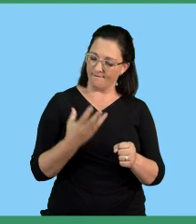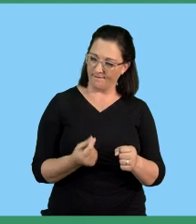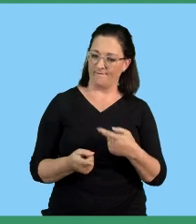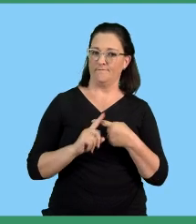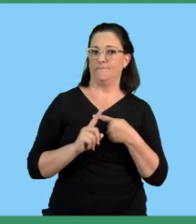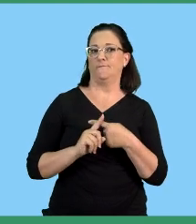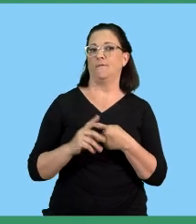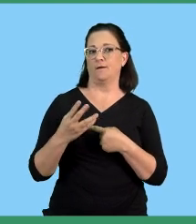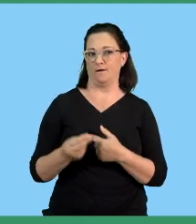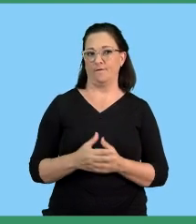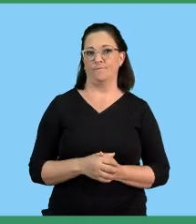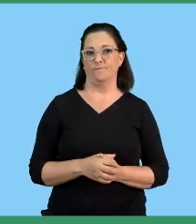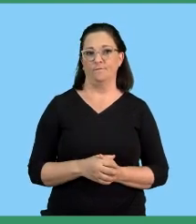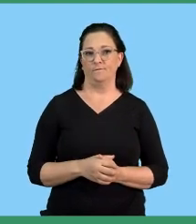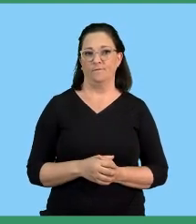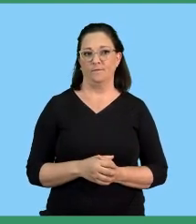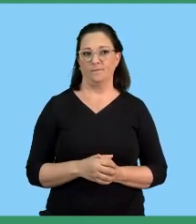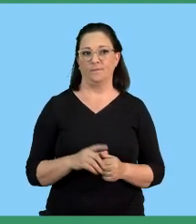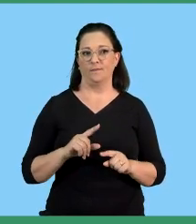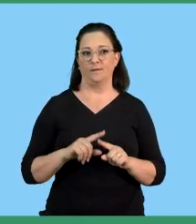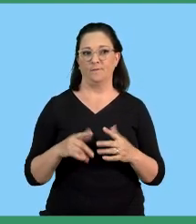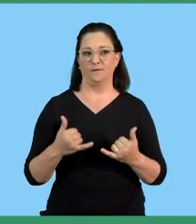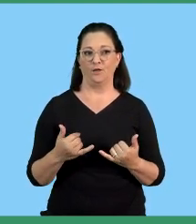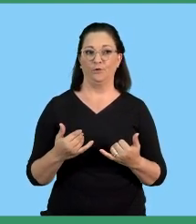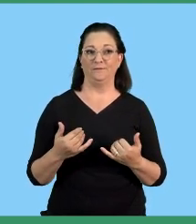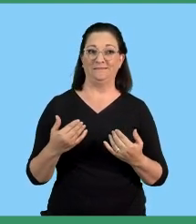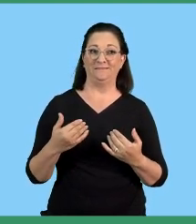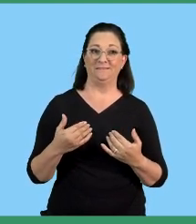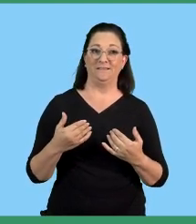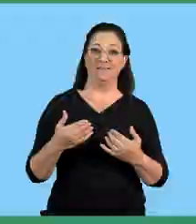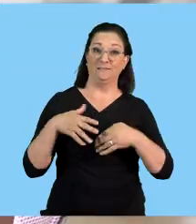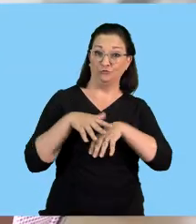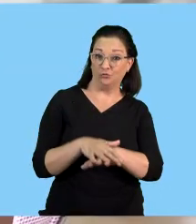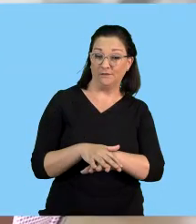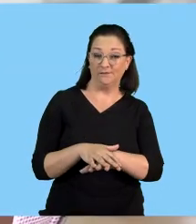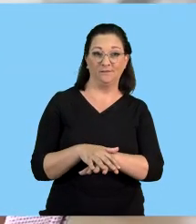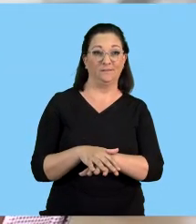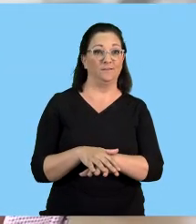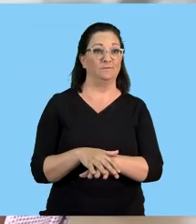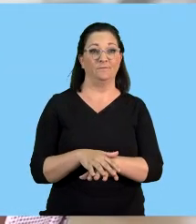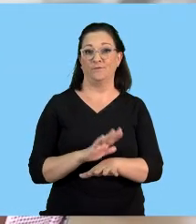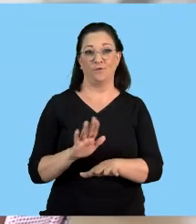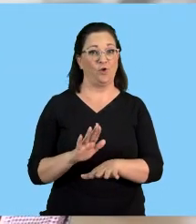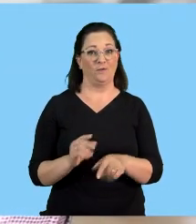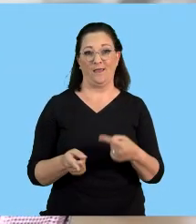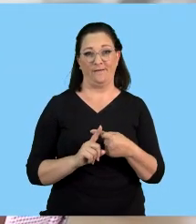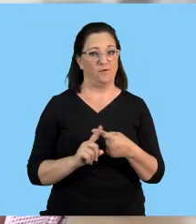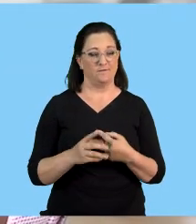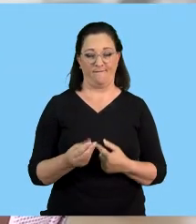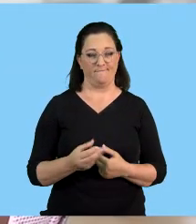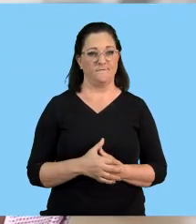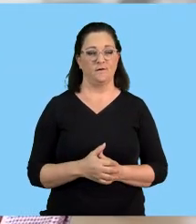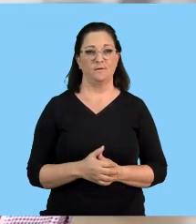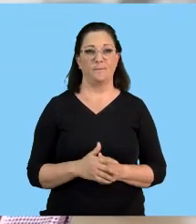However, integration strategy does not have advantages. Please take note of that. Integration strategy does not